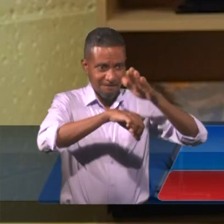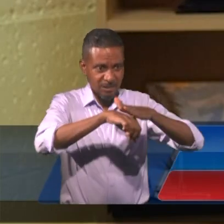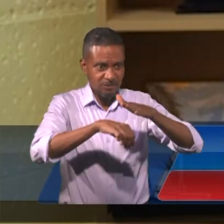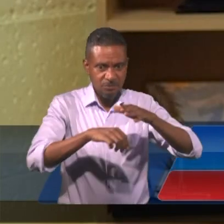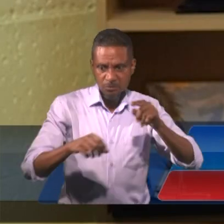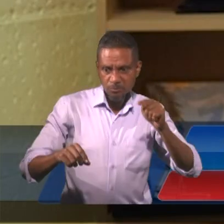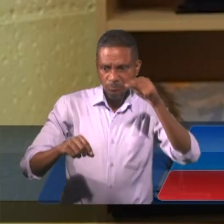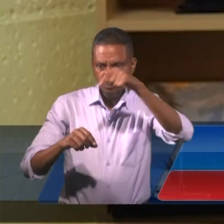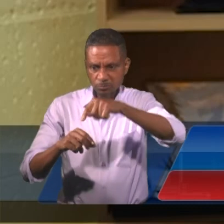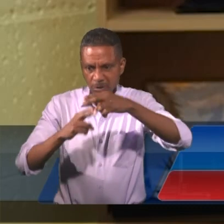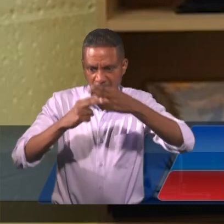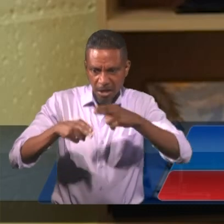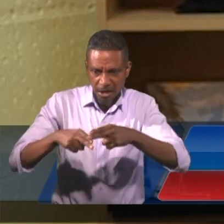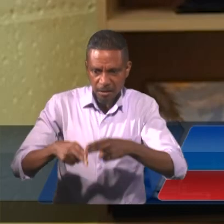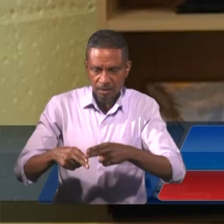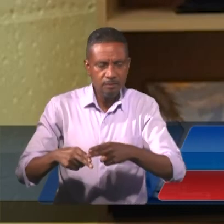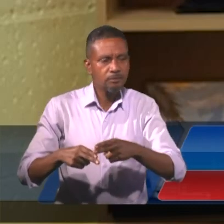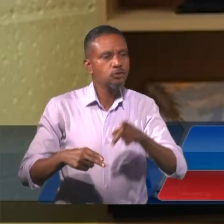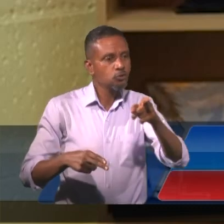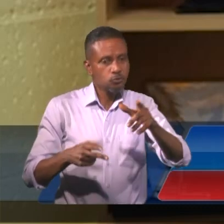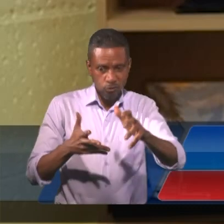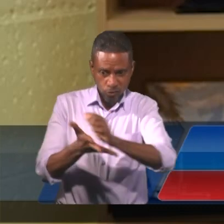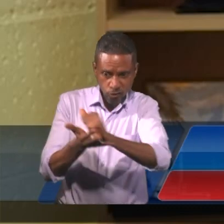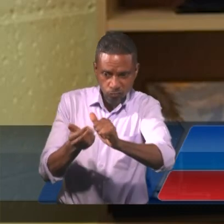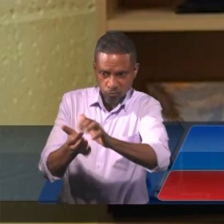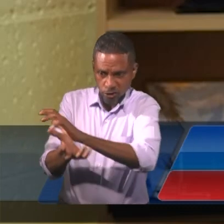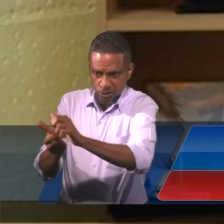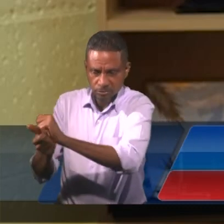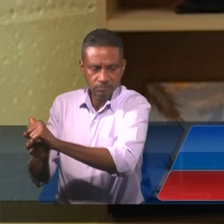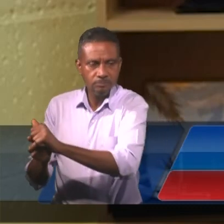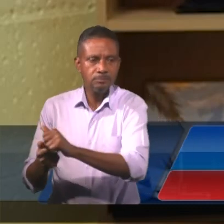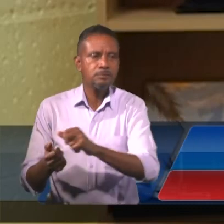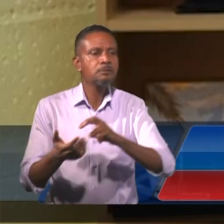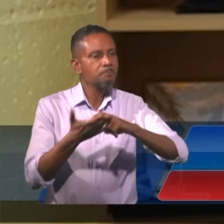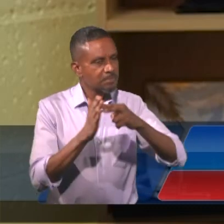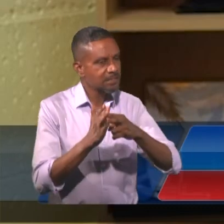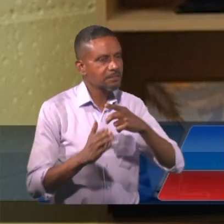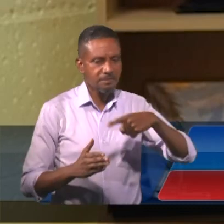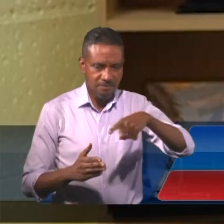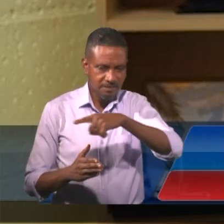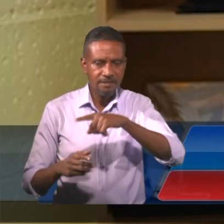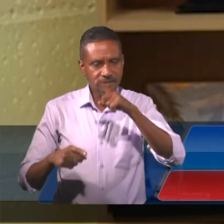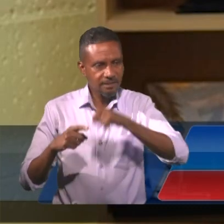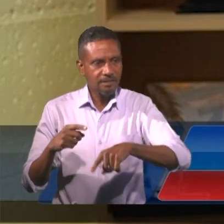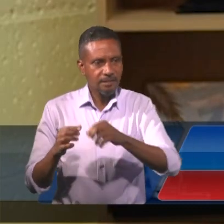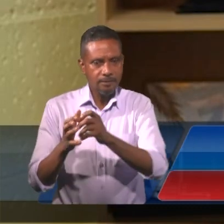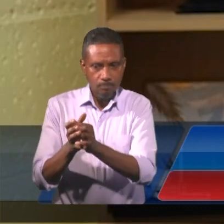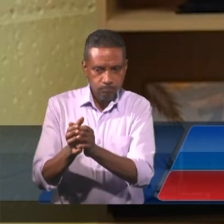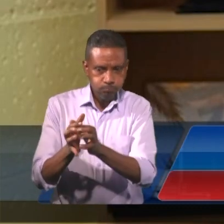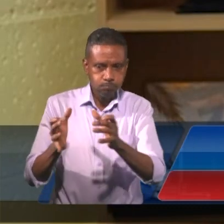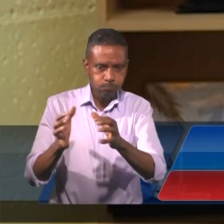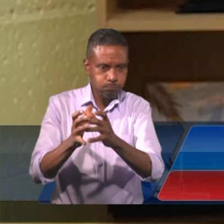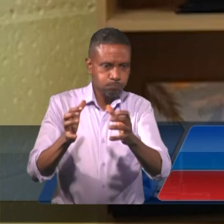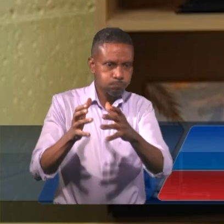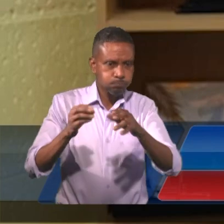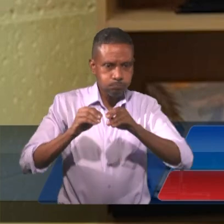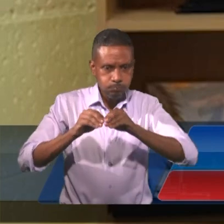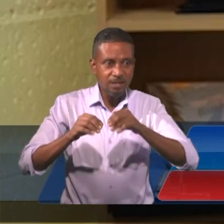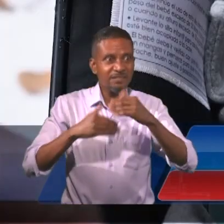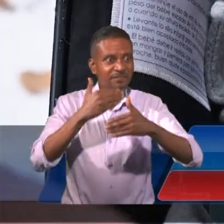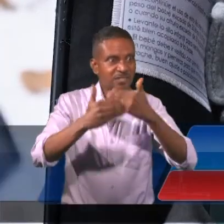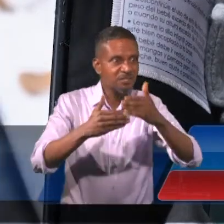from multiplying and potentially limit the spread of these terrible